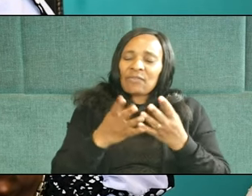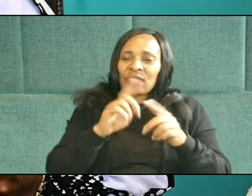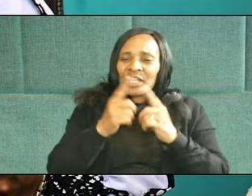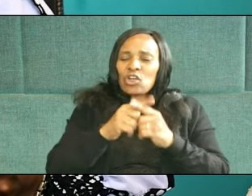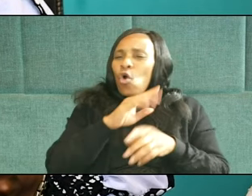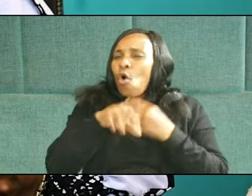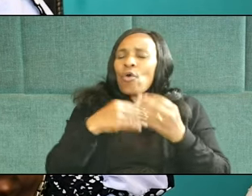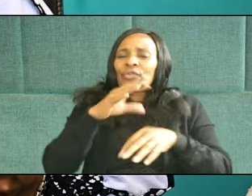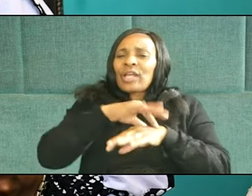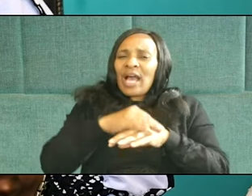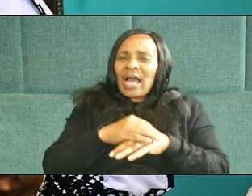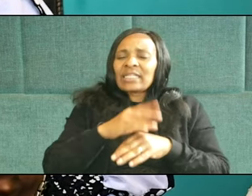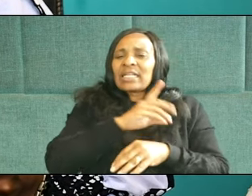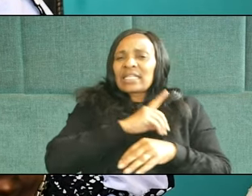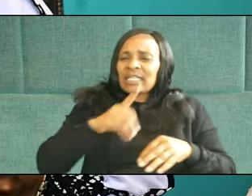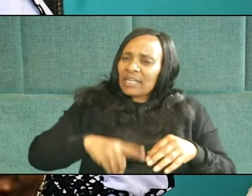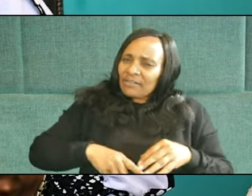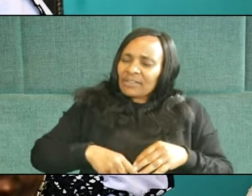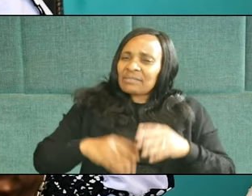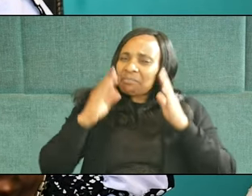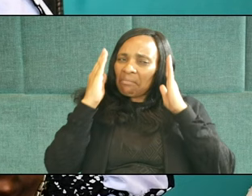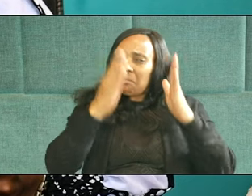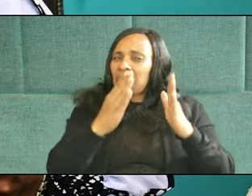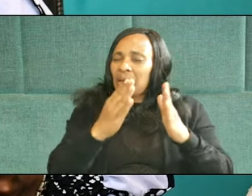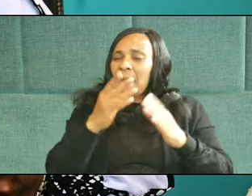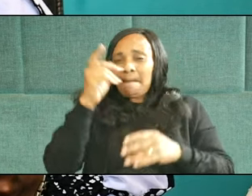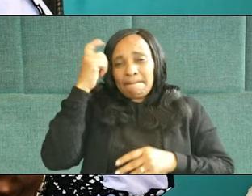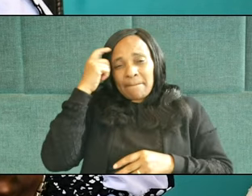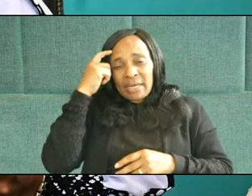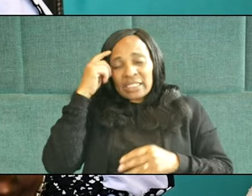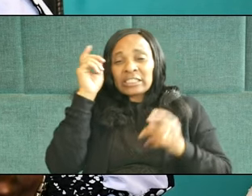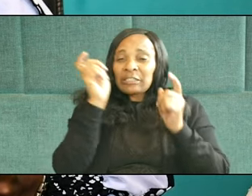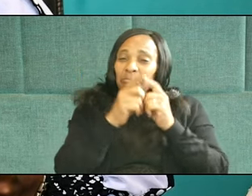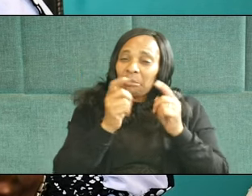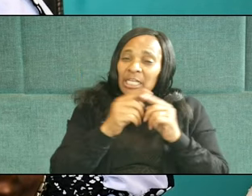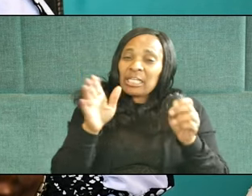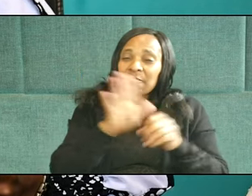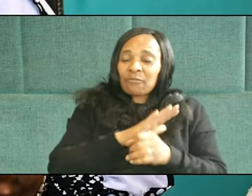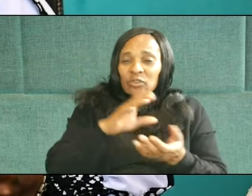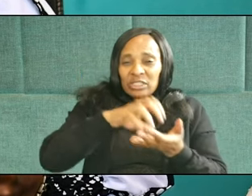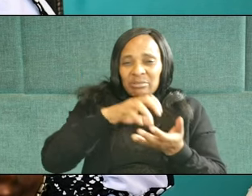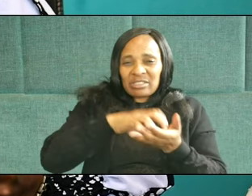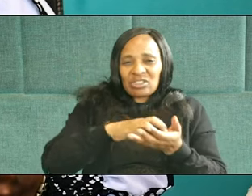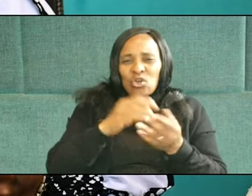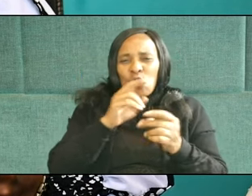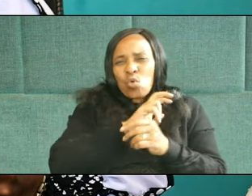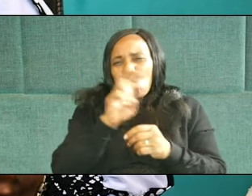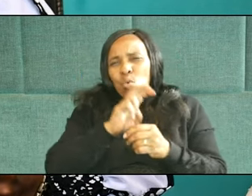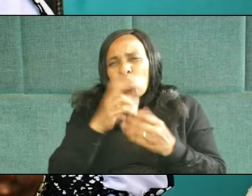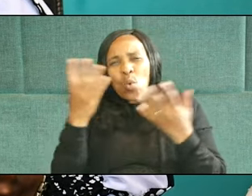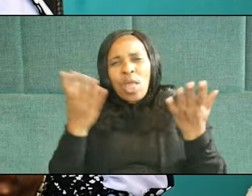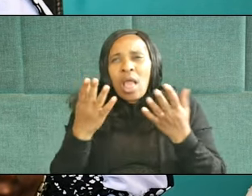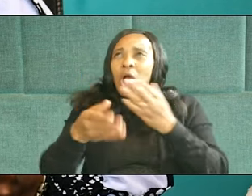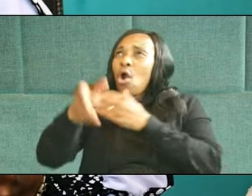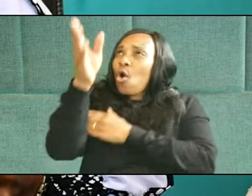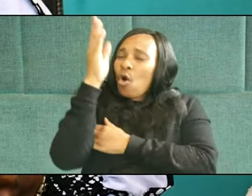extremity, David, instead of permitting his mind to dwell upon these painful circumstances, looked earnestly to God for help. He encouraged